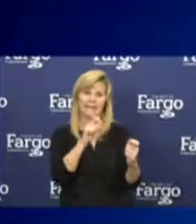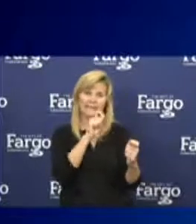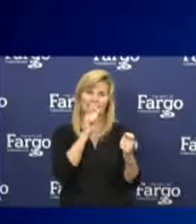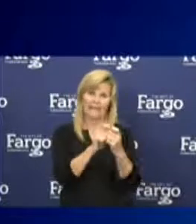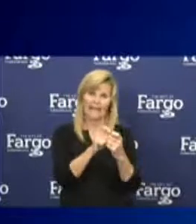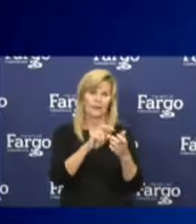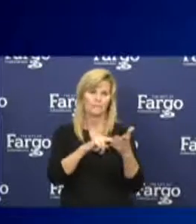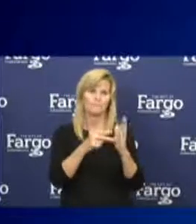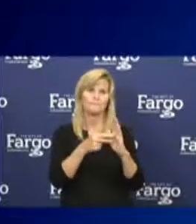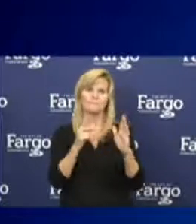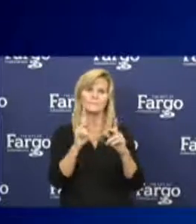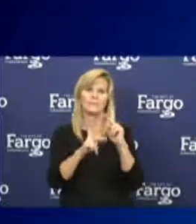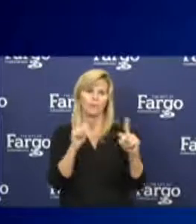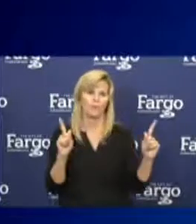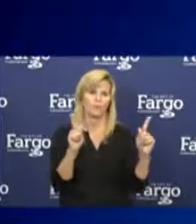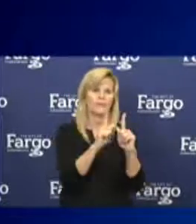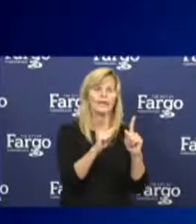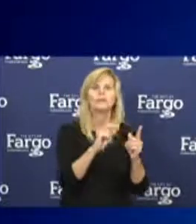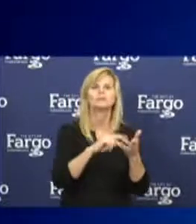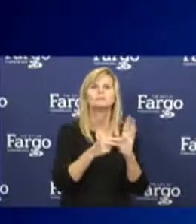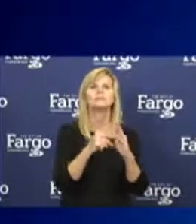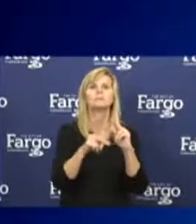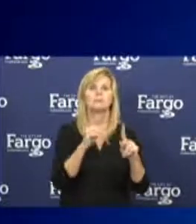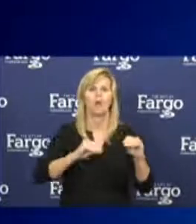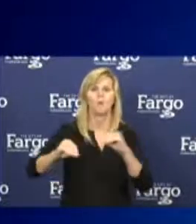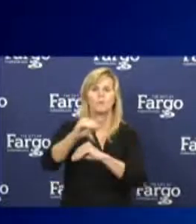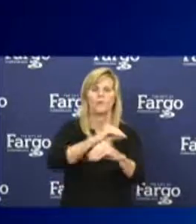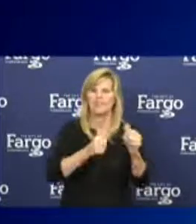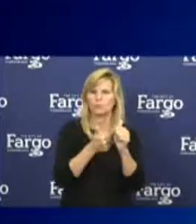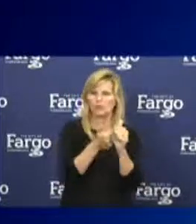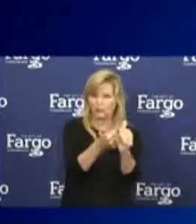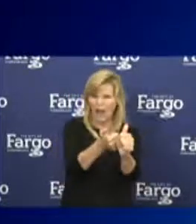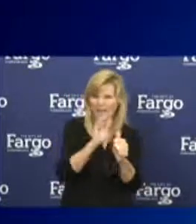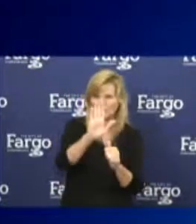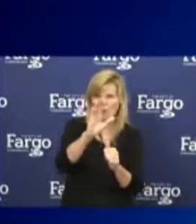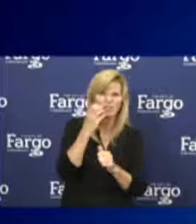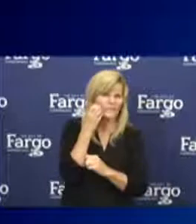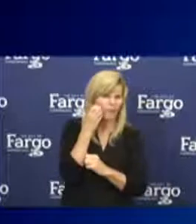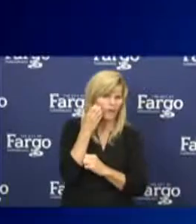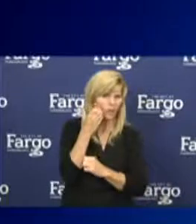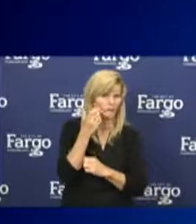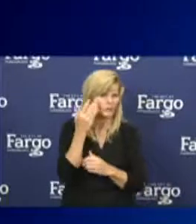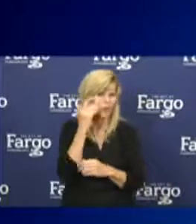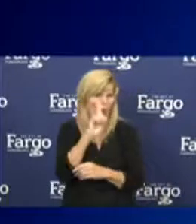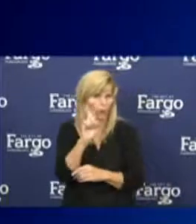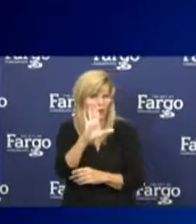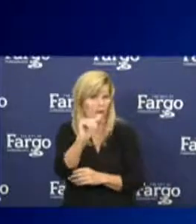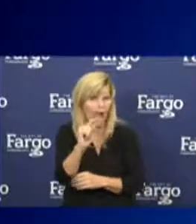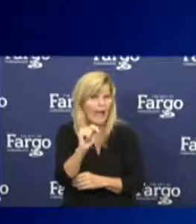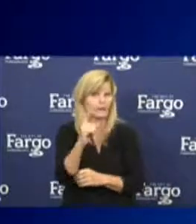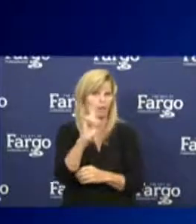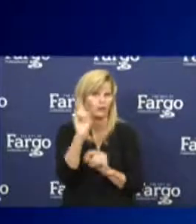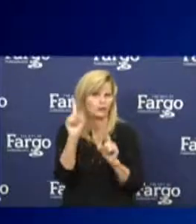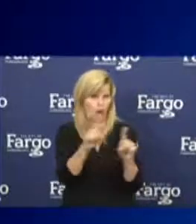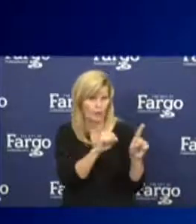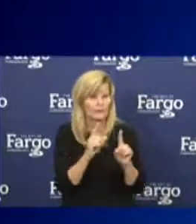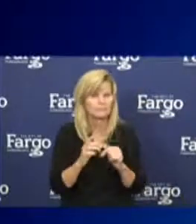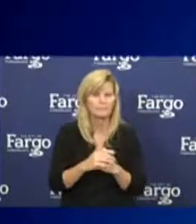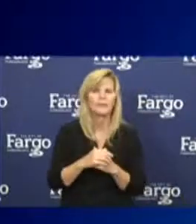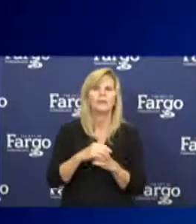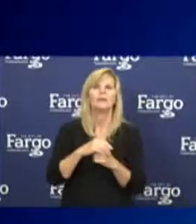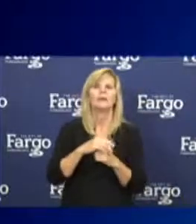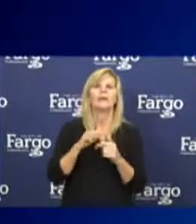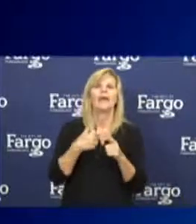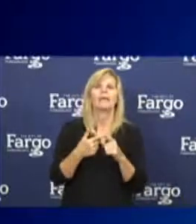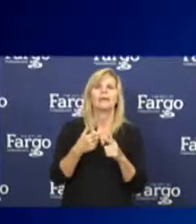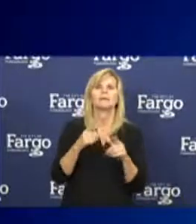to each other. It's a measure of mobility, but it correlates relatively well with social distancing. And just to finish a little